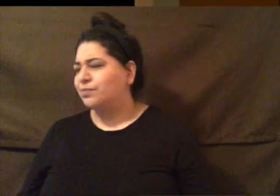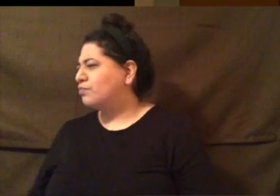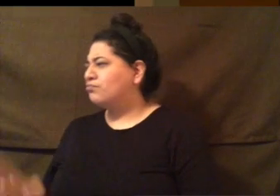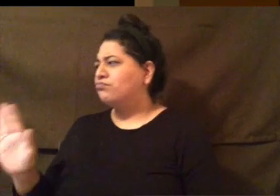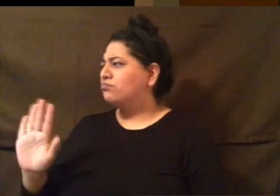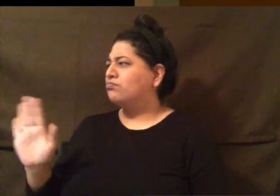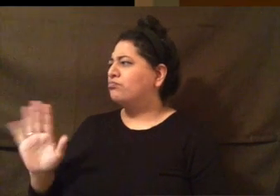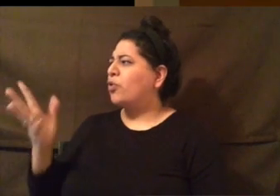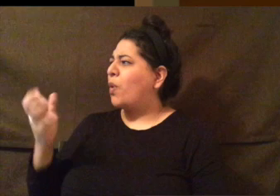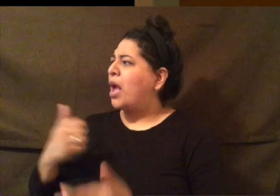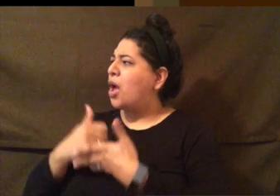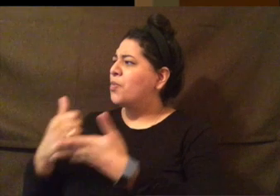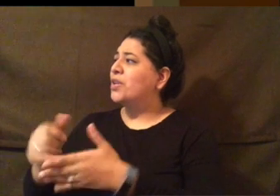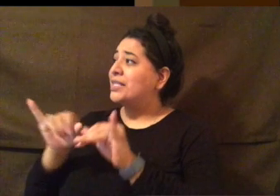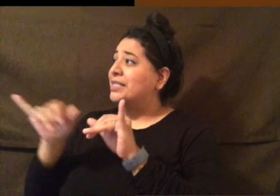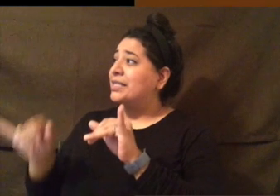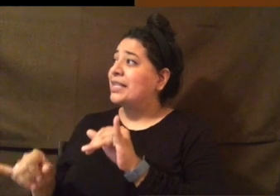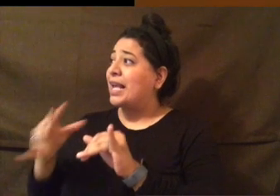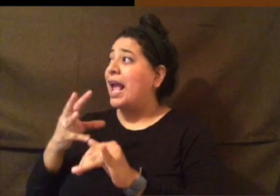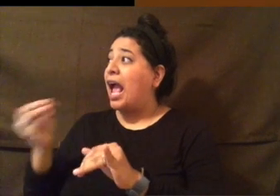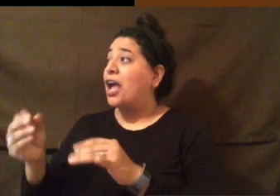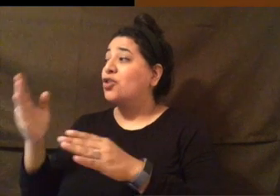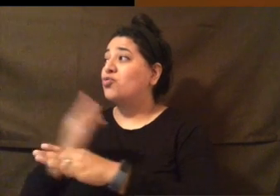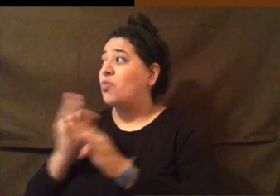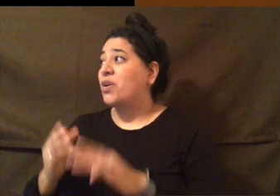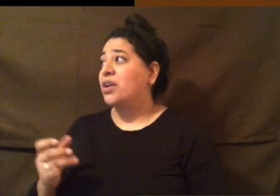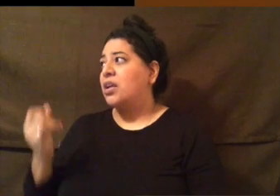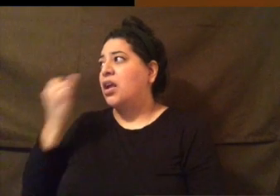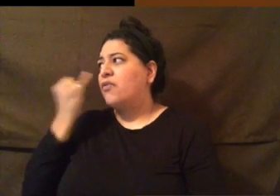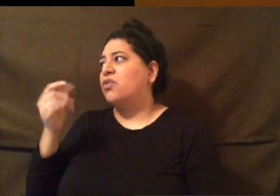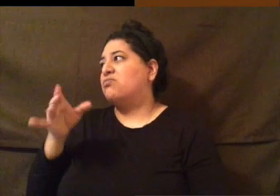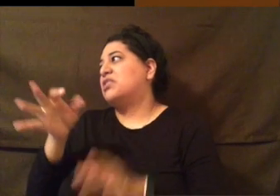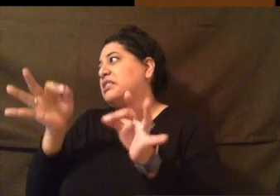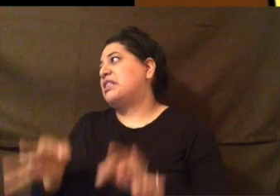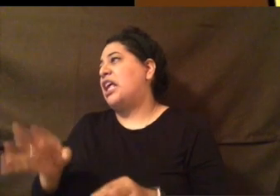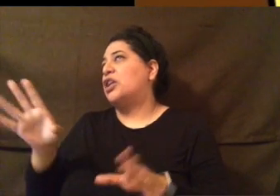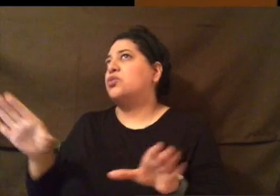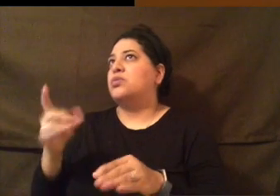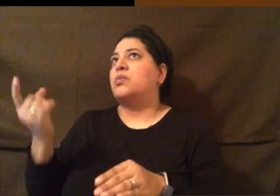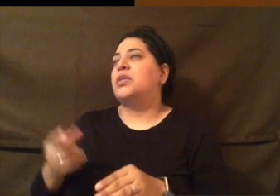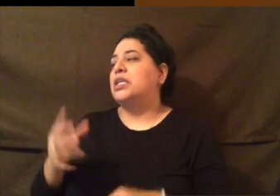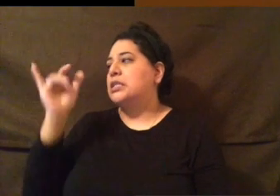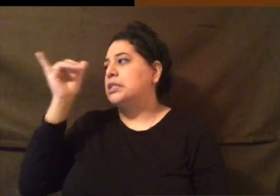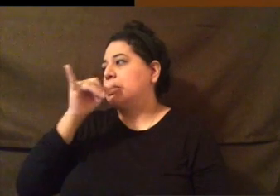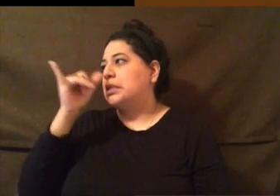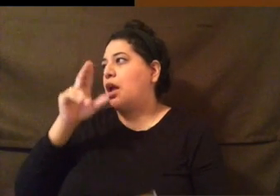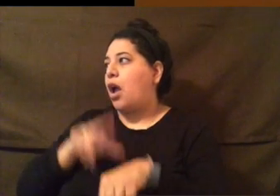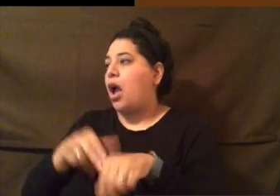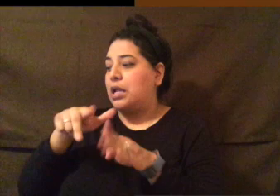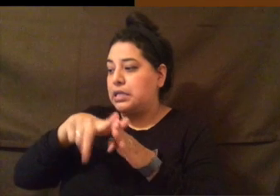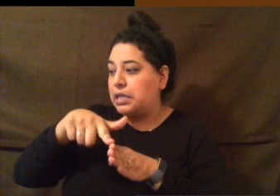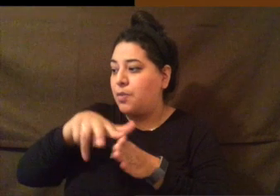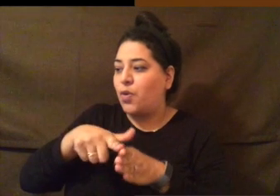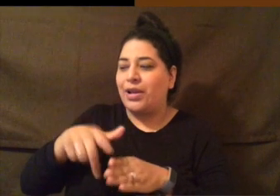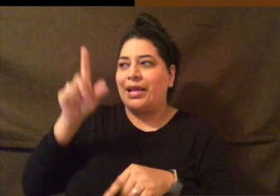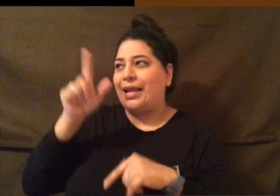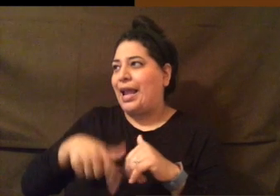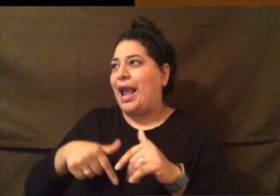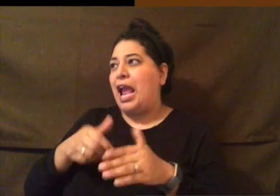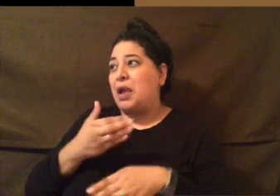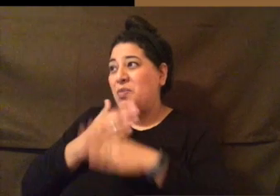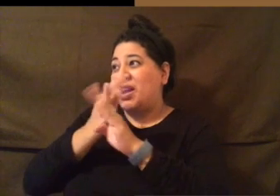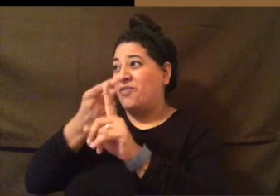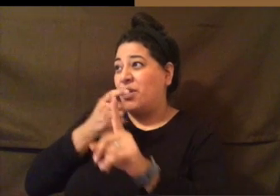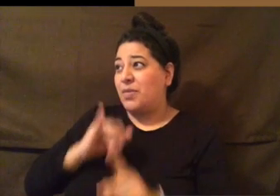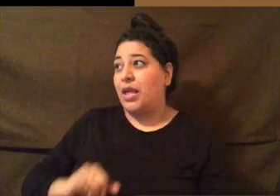fact, we want to help you stay out of trouble. Unless you decide to do something wild and foolish on your skateboard, that's something we can't do anything